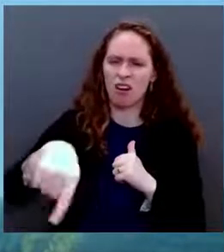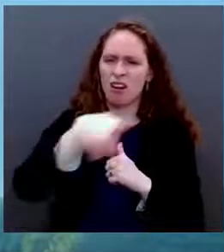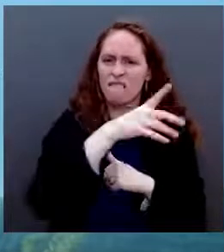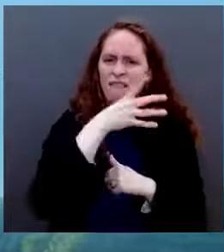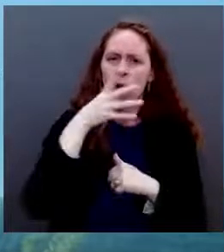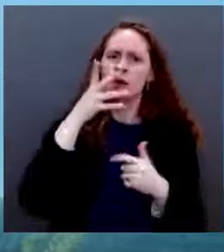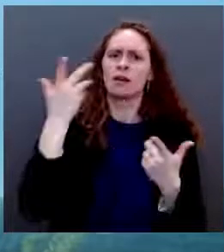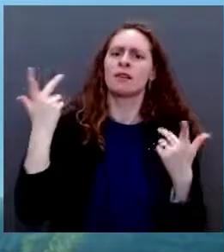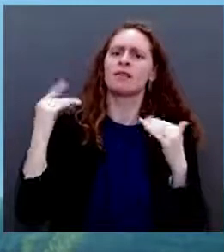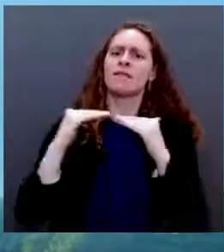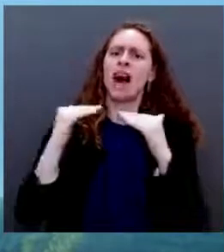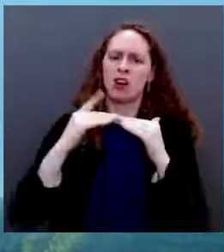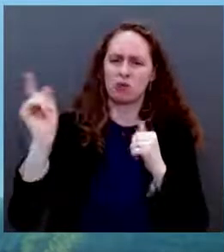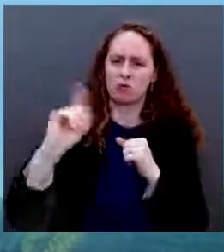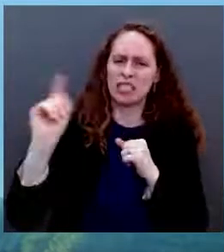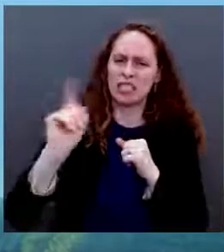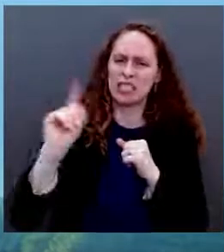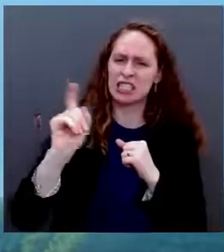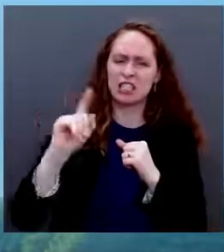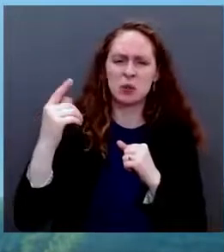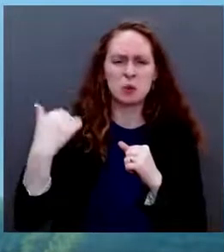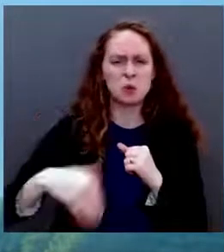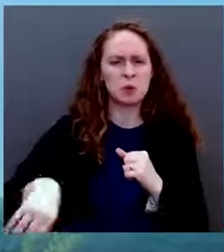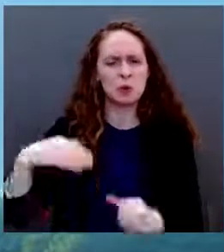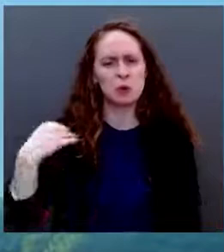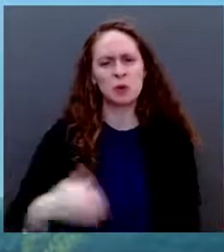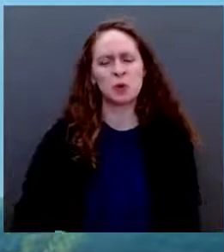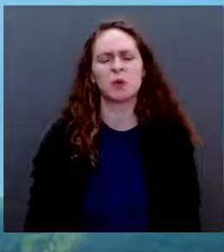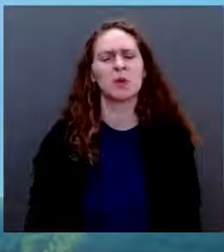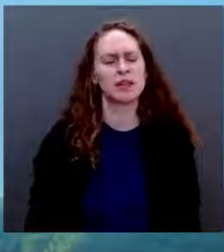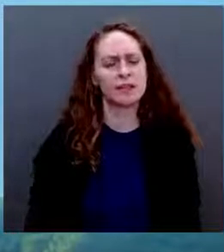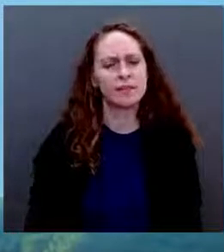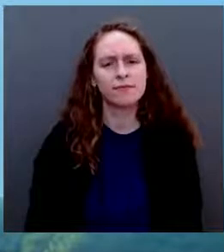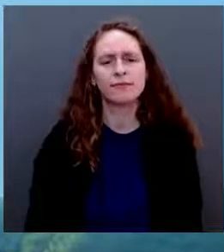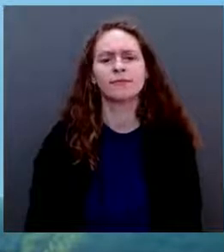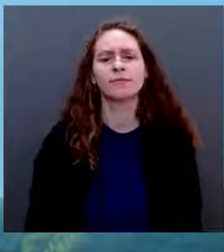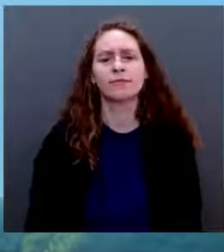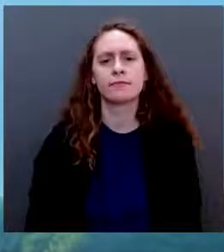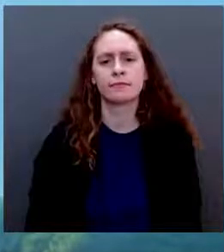Scott. When you talk about, you said